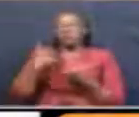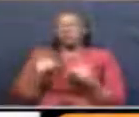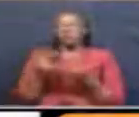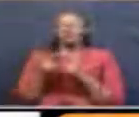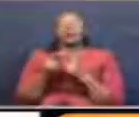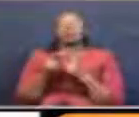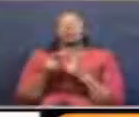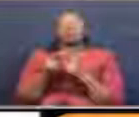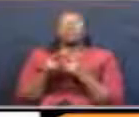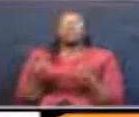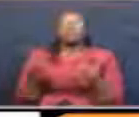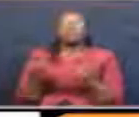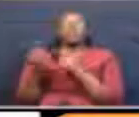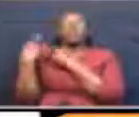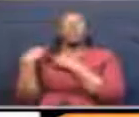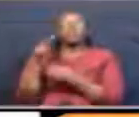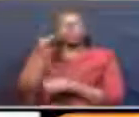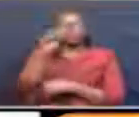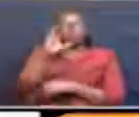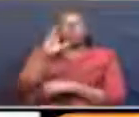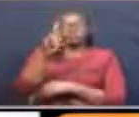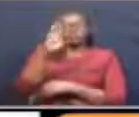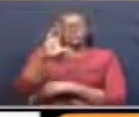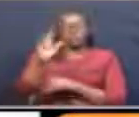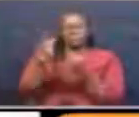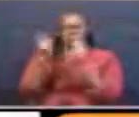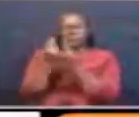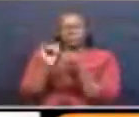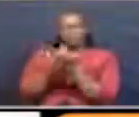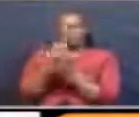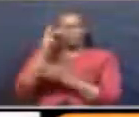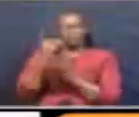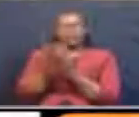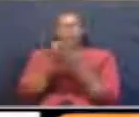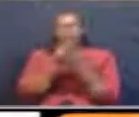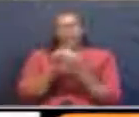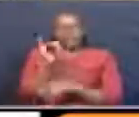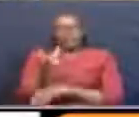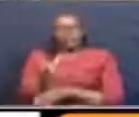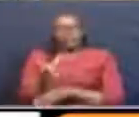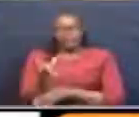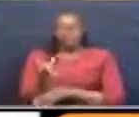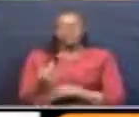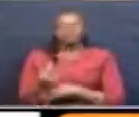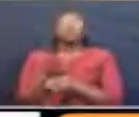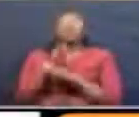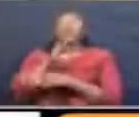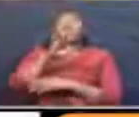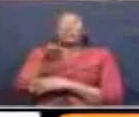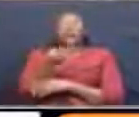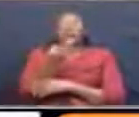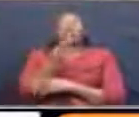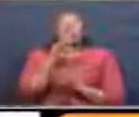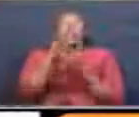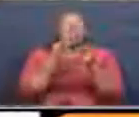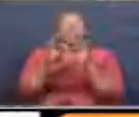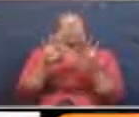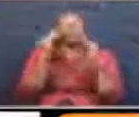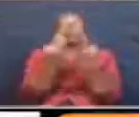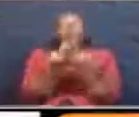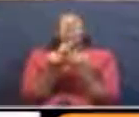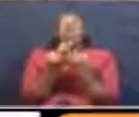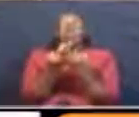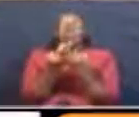we have a very responsible NCIC team that is going to talk about this. Okay. There are over